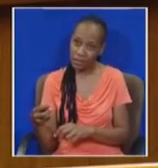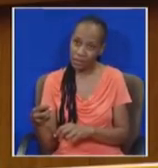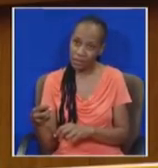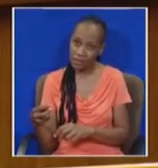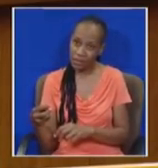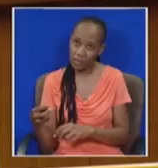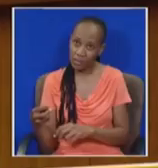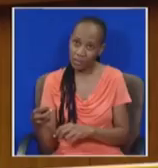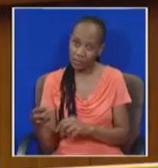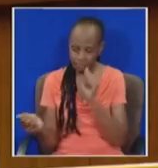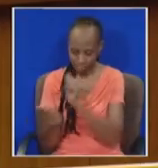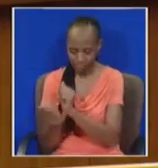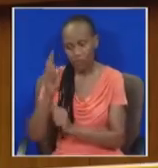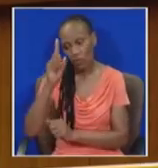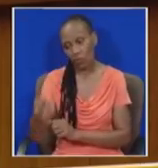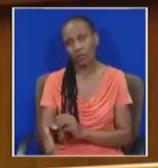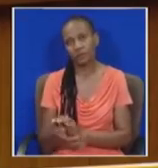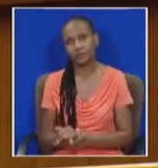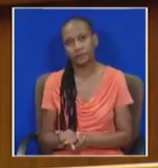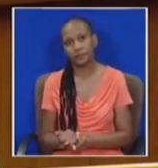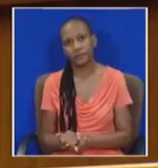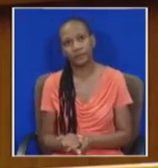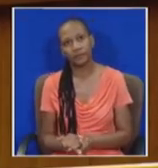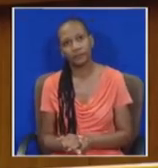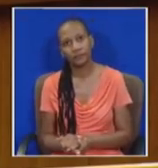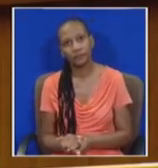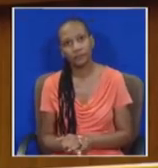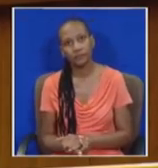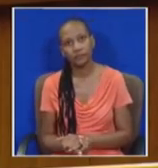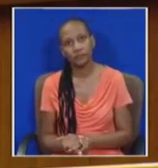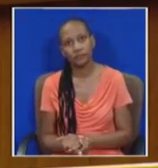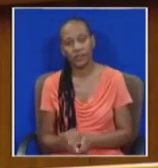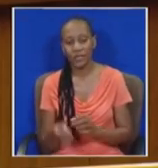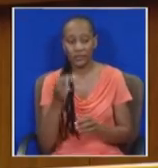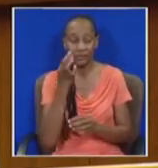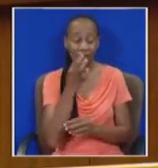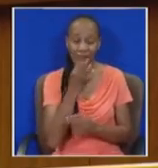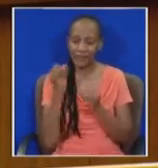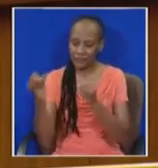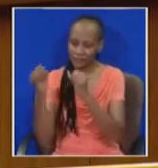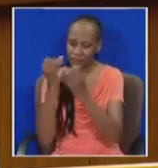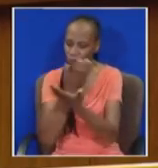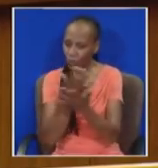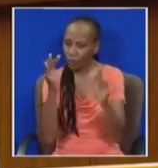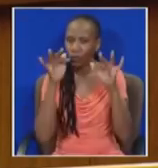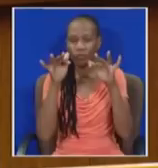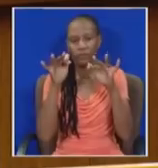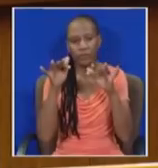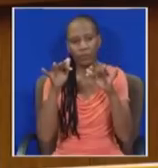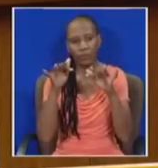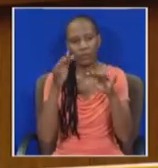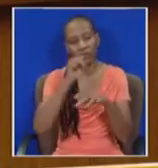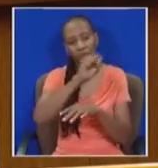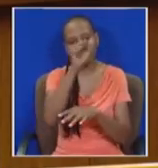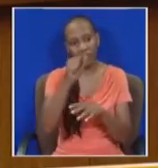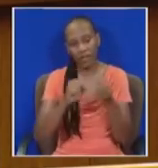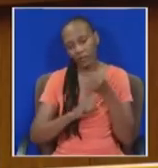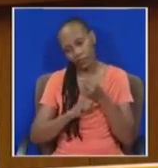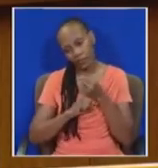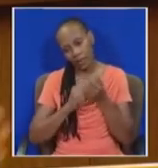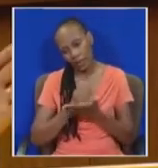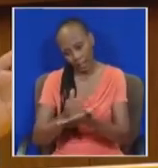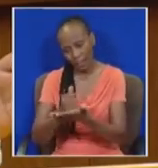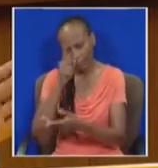tide of corruption in our public institutions and invited all South Africans to lend a hand. As the